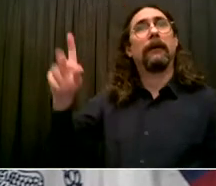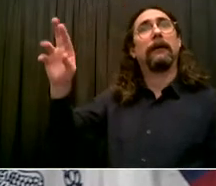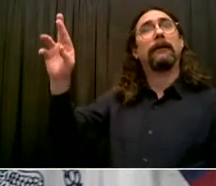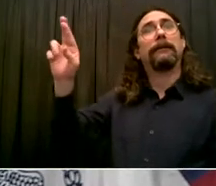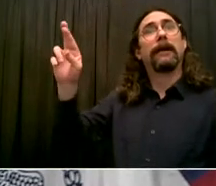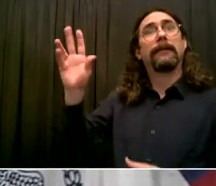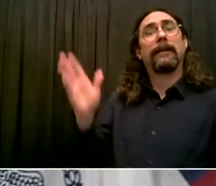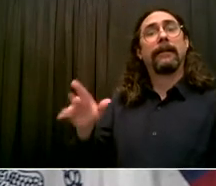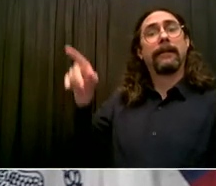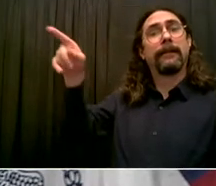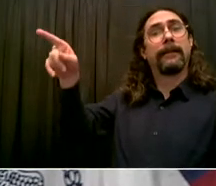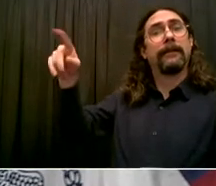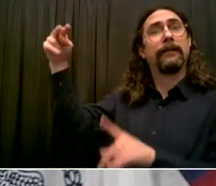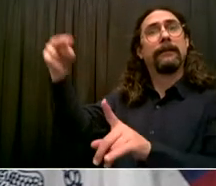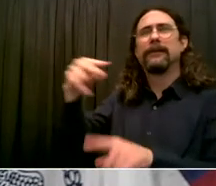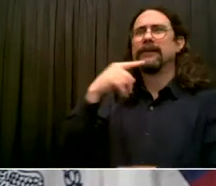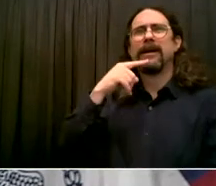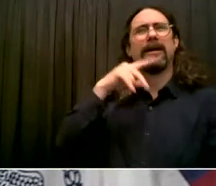who aren't.